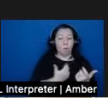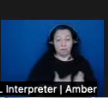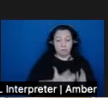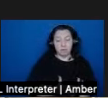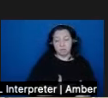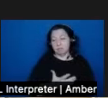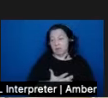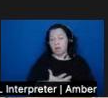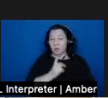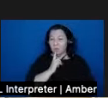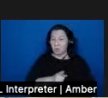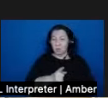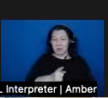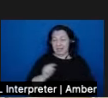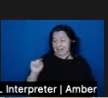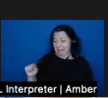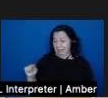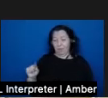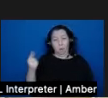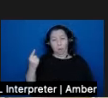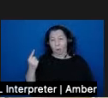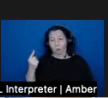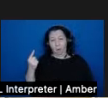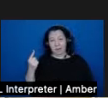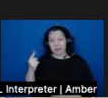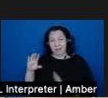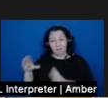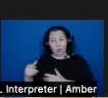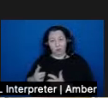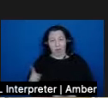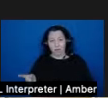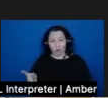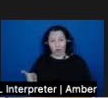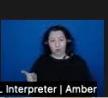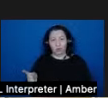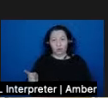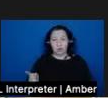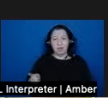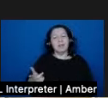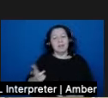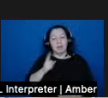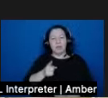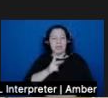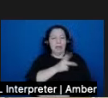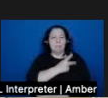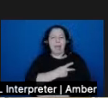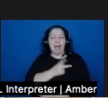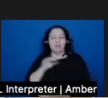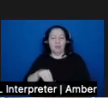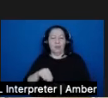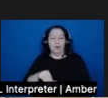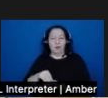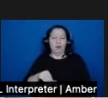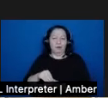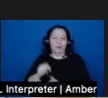really focused on that survivor at the time, seeing them like in more of like a patient setting, and providing